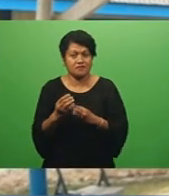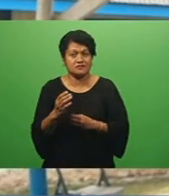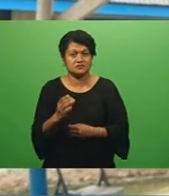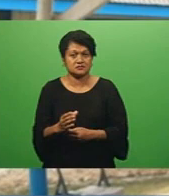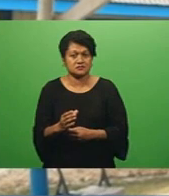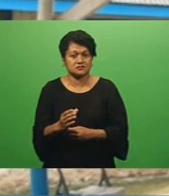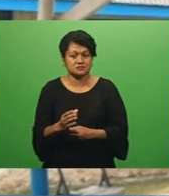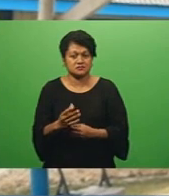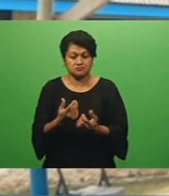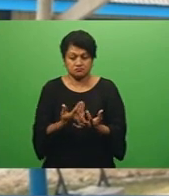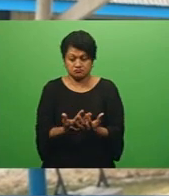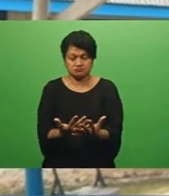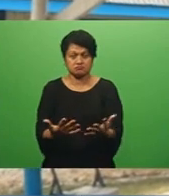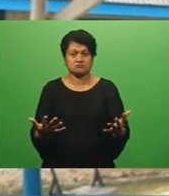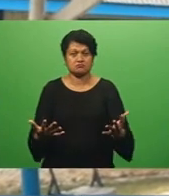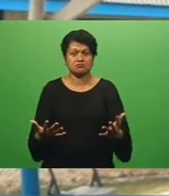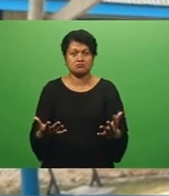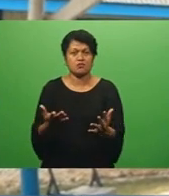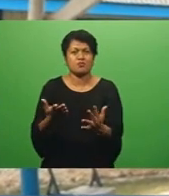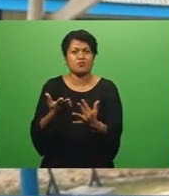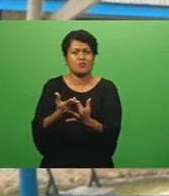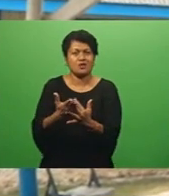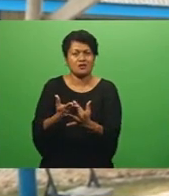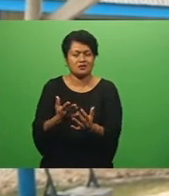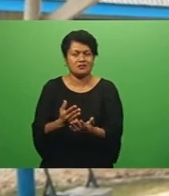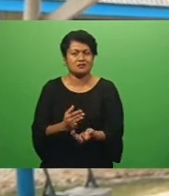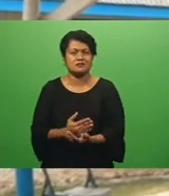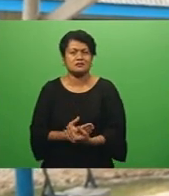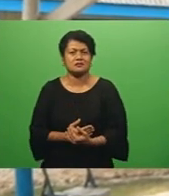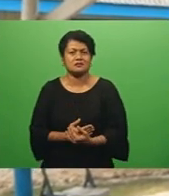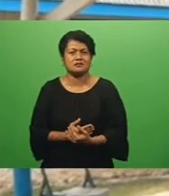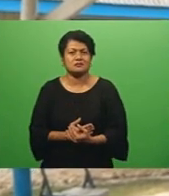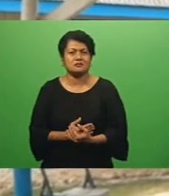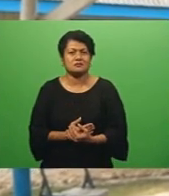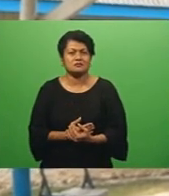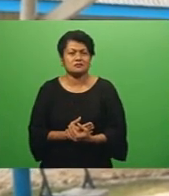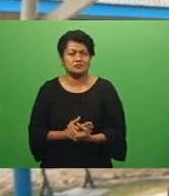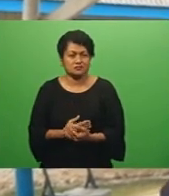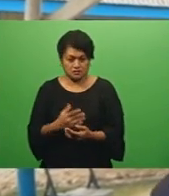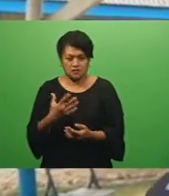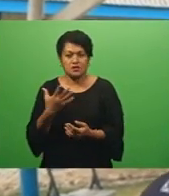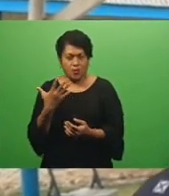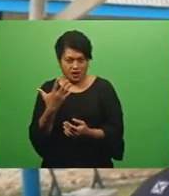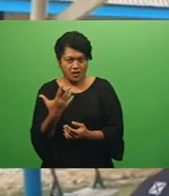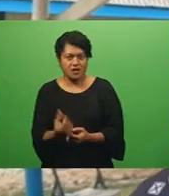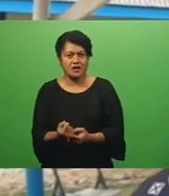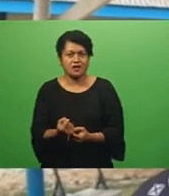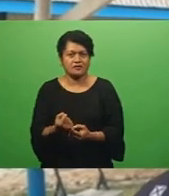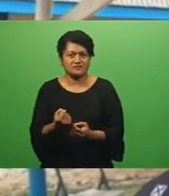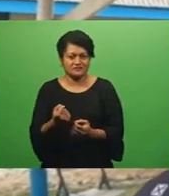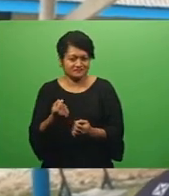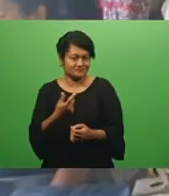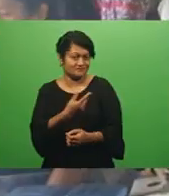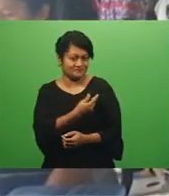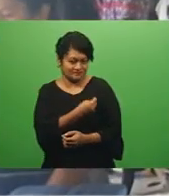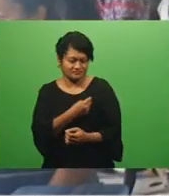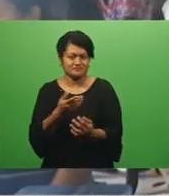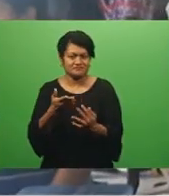on the front line on the border, and they will be partaking in securing borders on this Blue Line